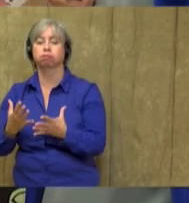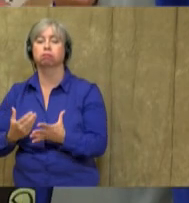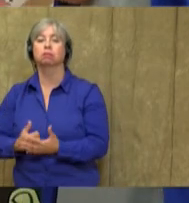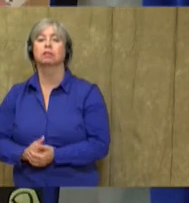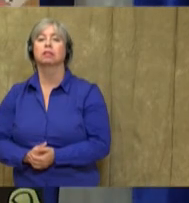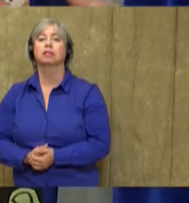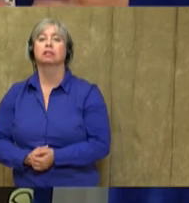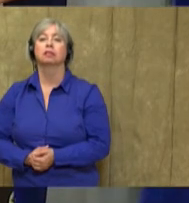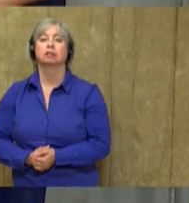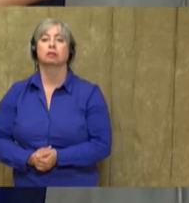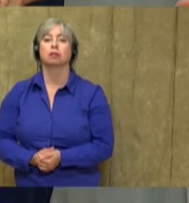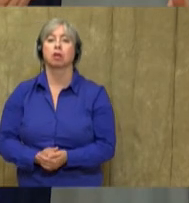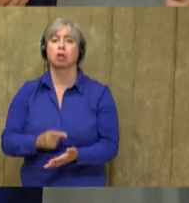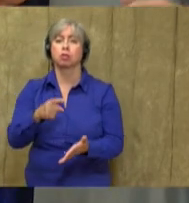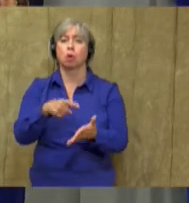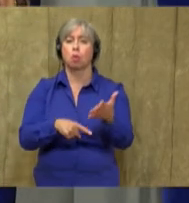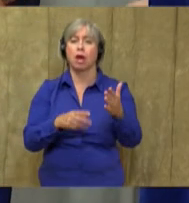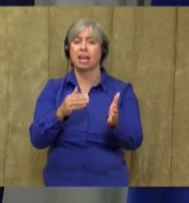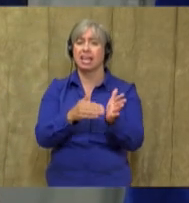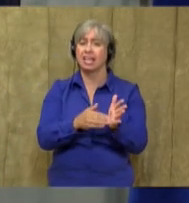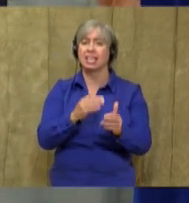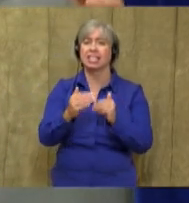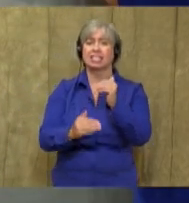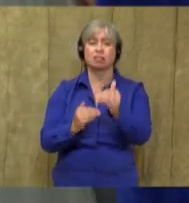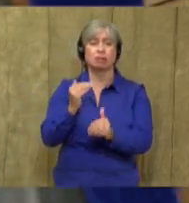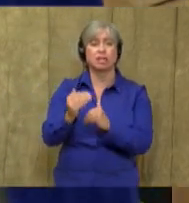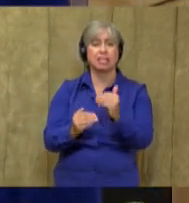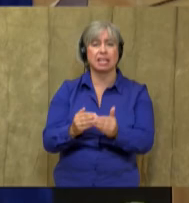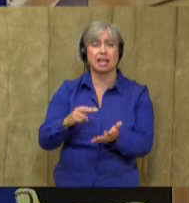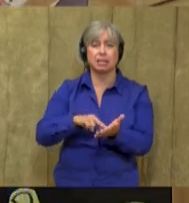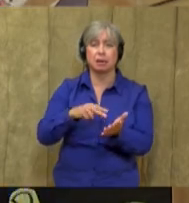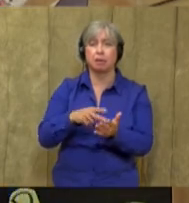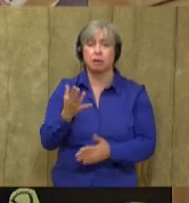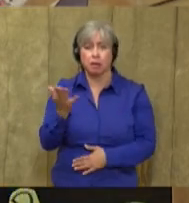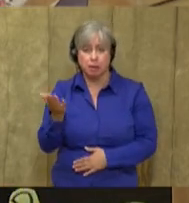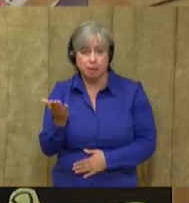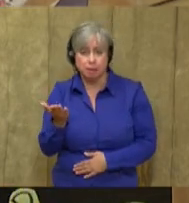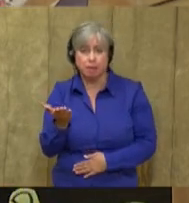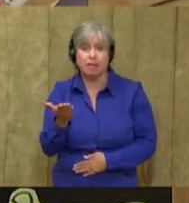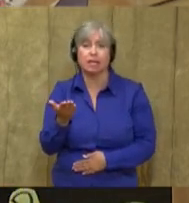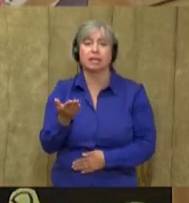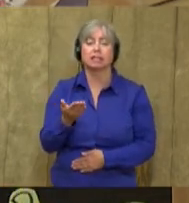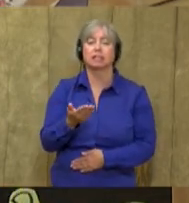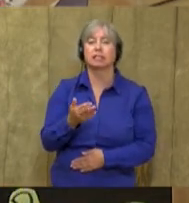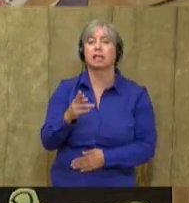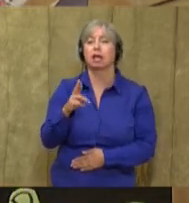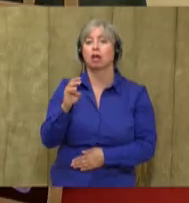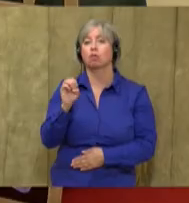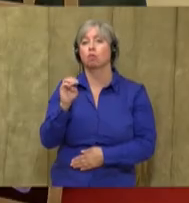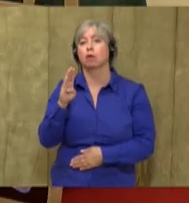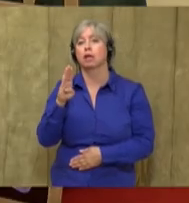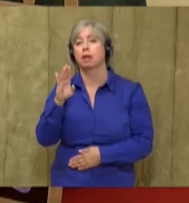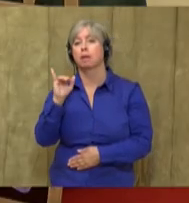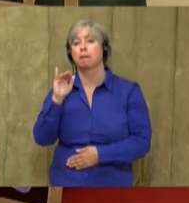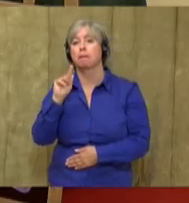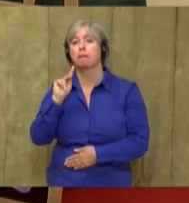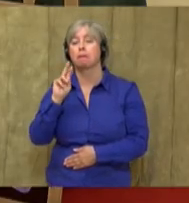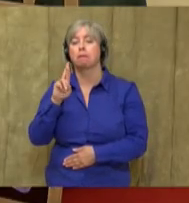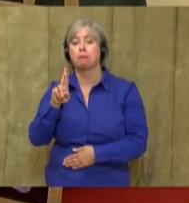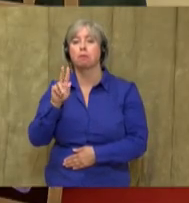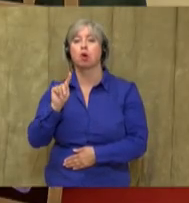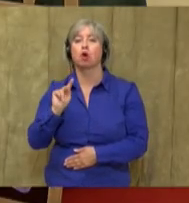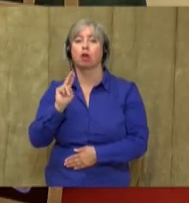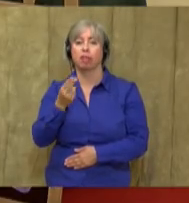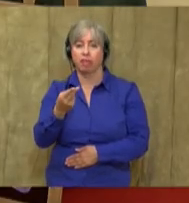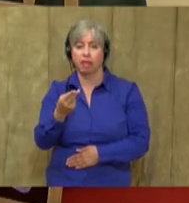time. So what is the Renaissance? Renaissance actually means rebirth. That is the meaning of the word Renaissance. And it is